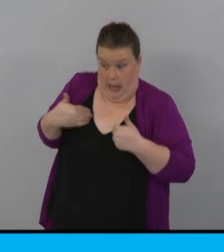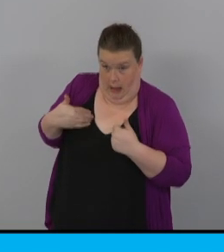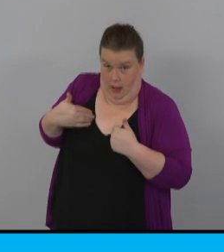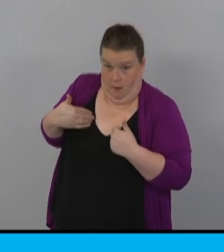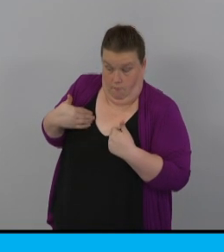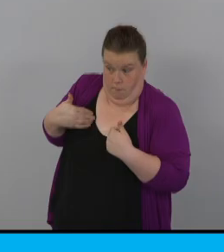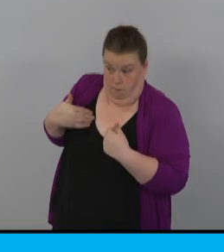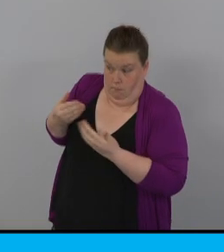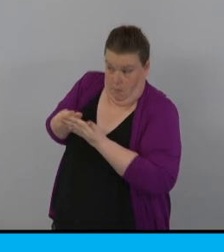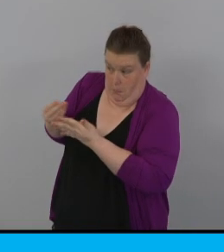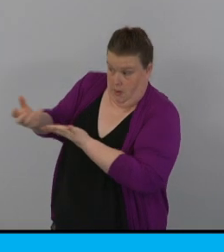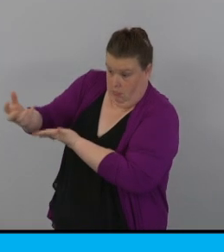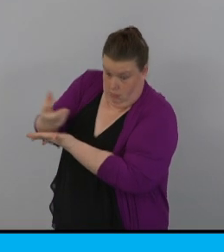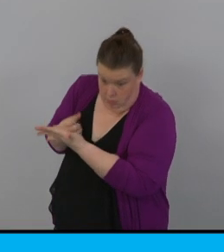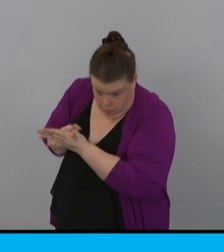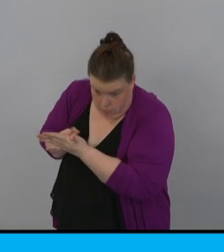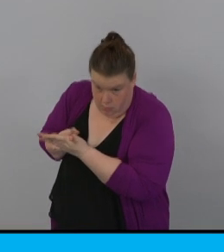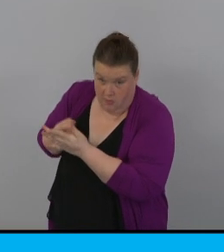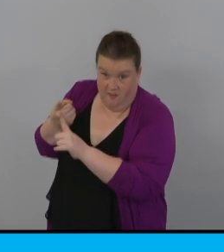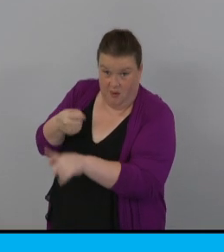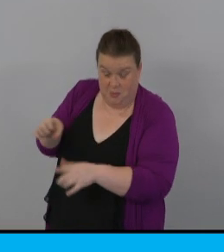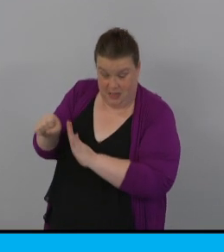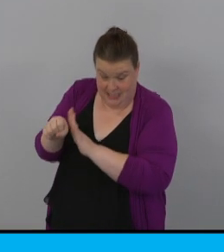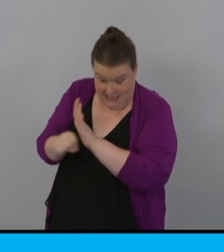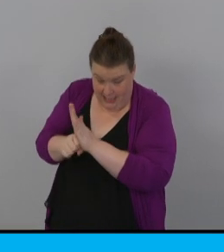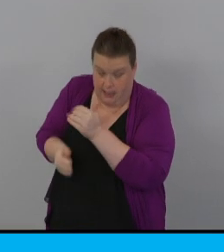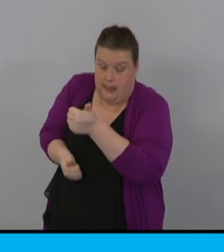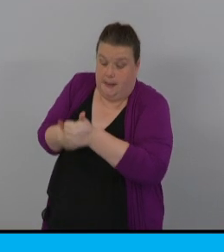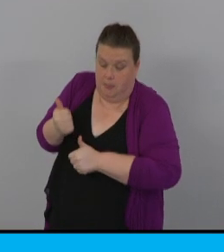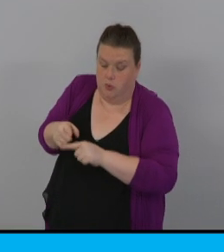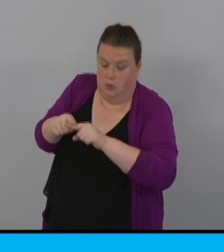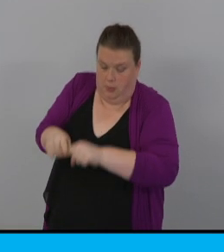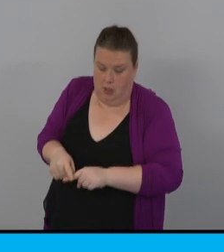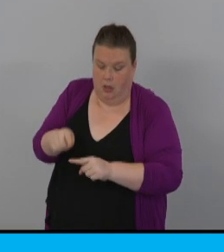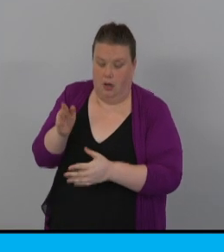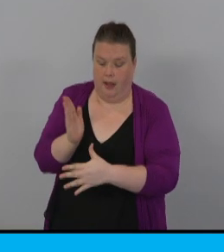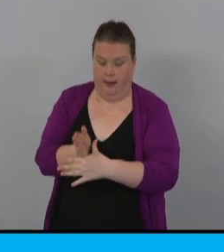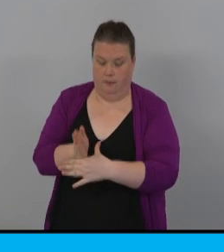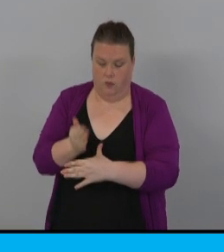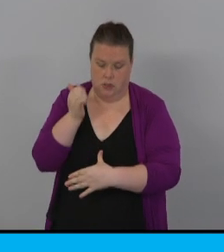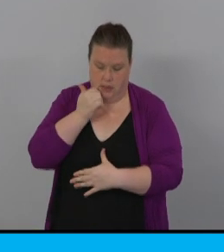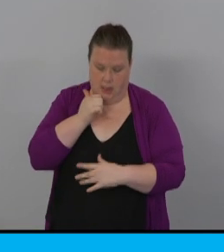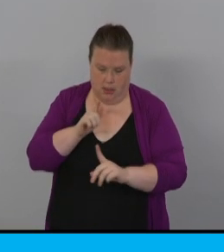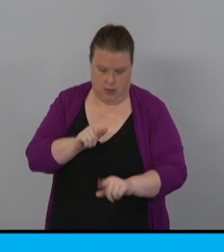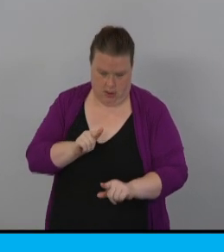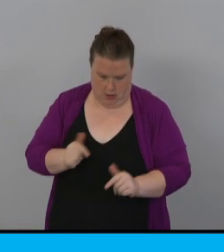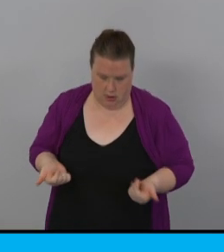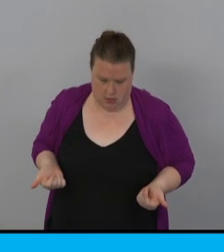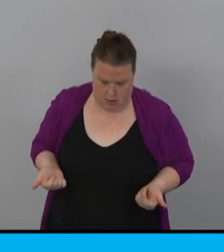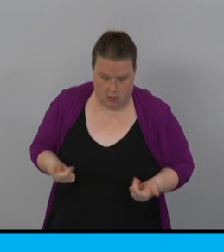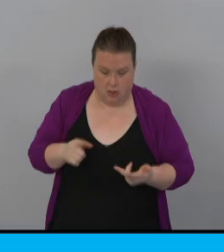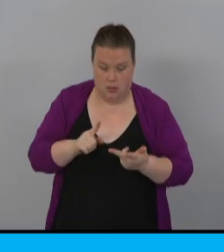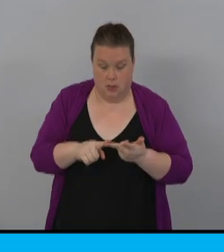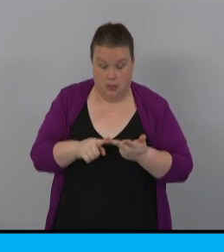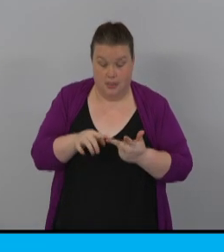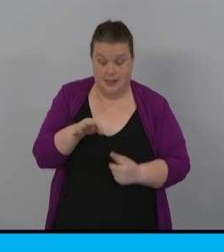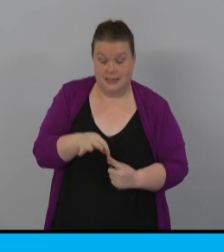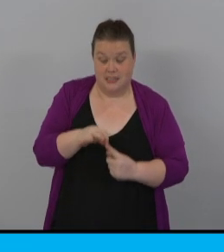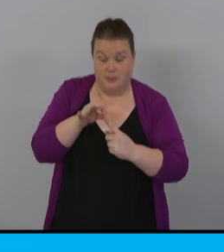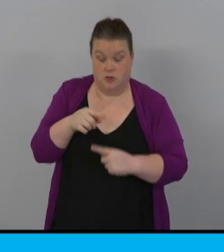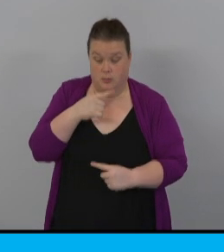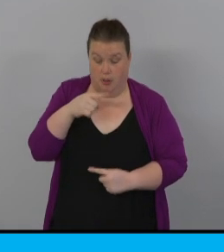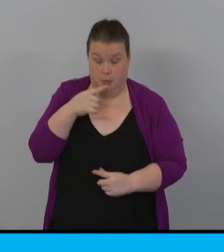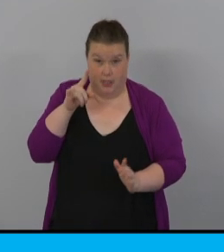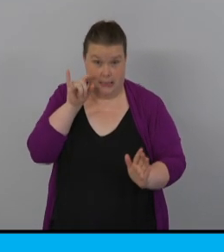average daily attendance, as well as some of our special programs. And then those special populations, identification of special populations such